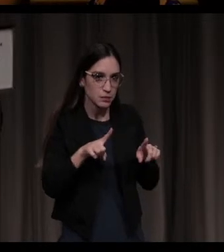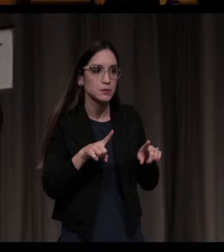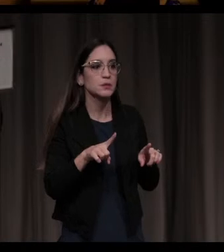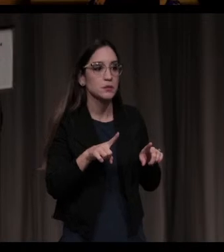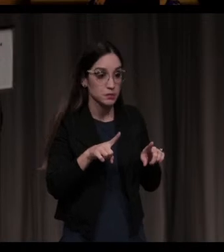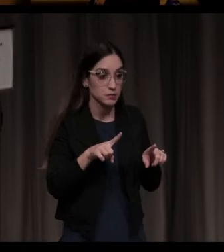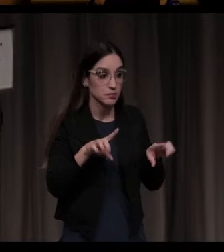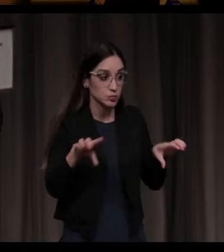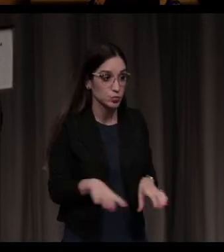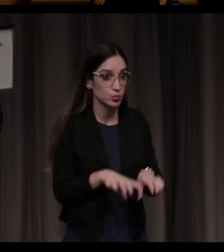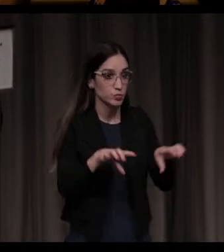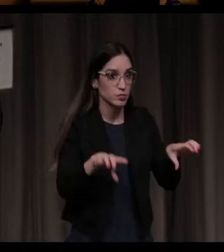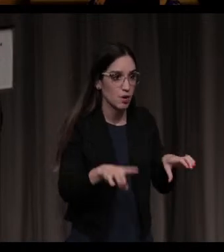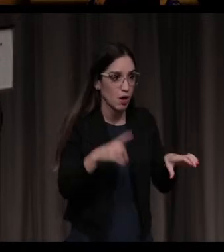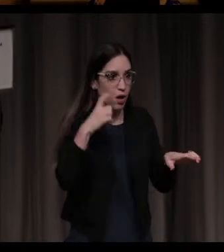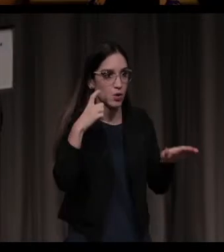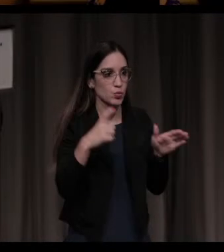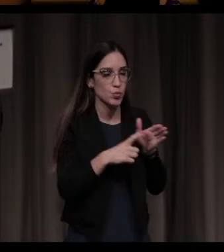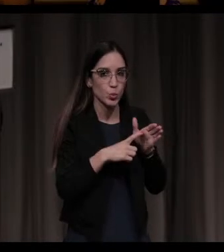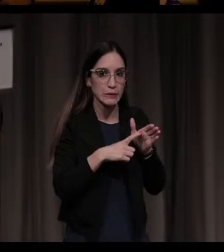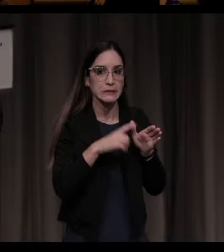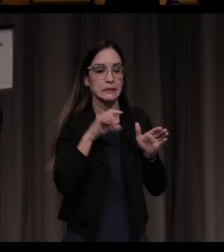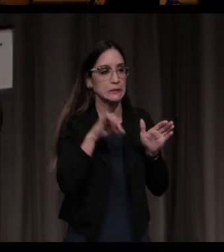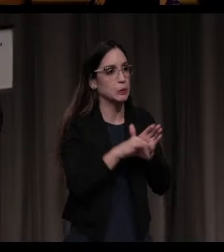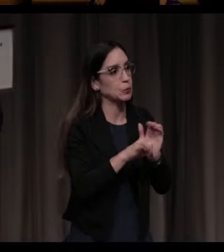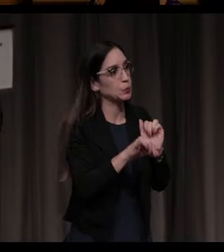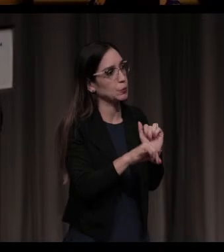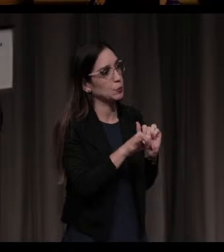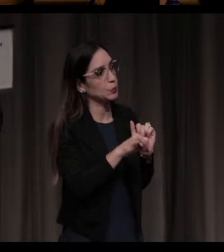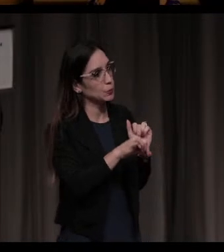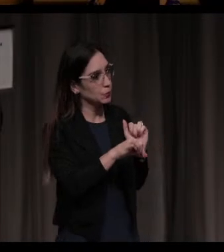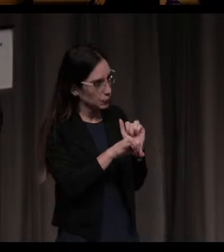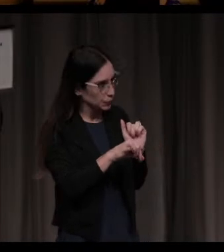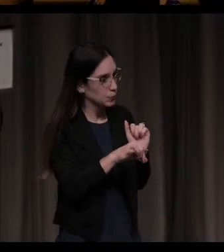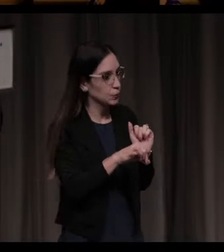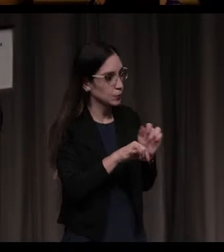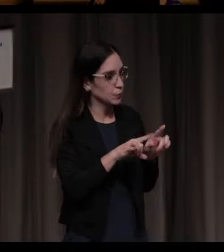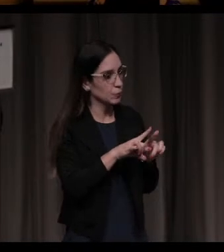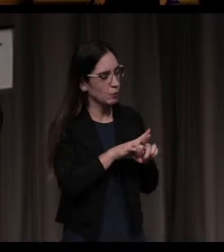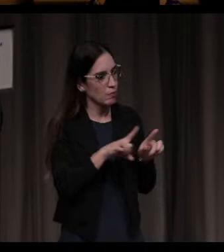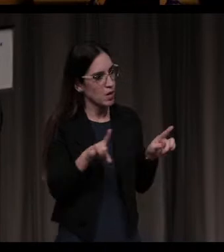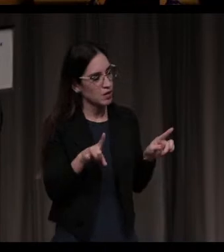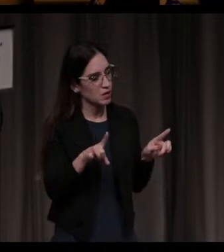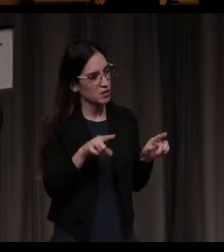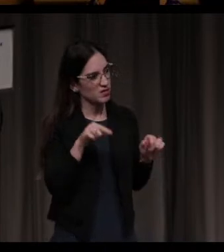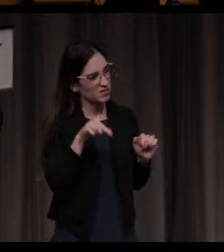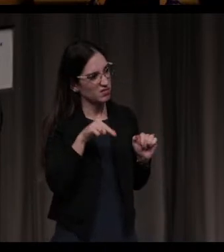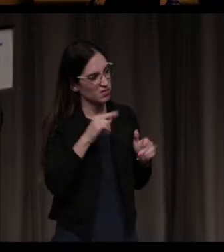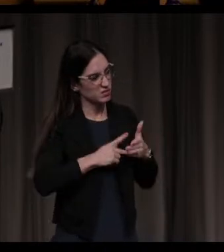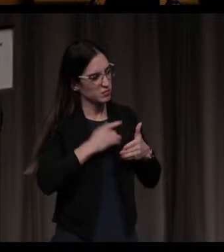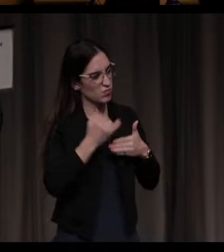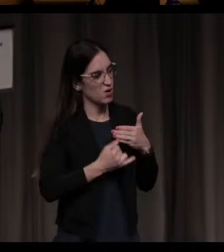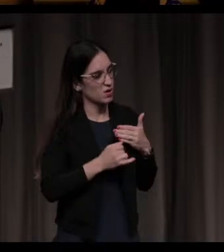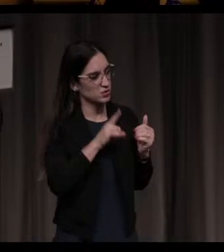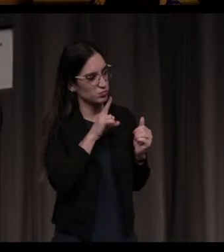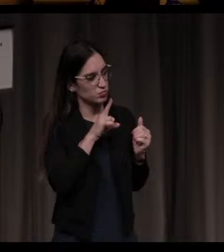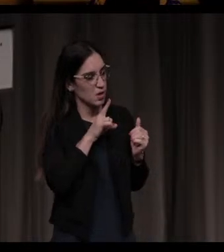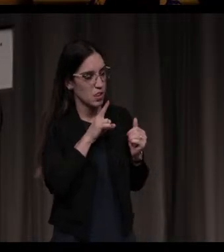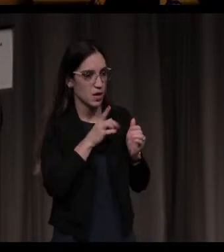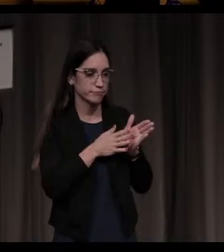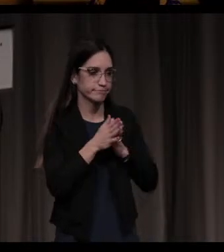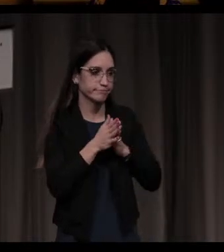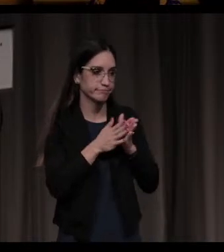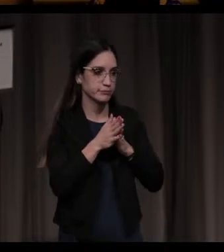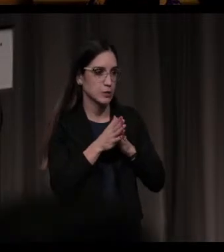Basically, that it's also the way I work. I take these projects as I mentioned before, like a learning